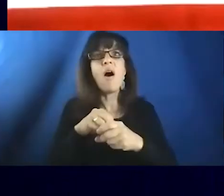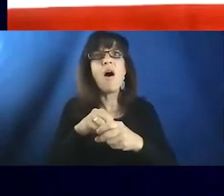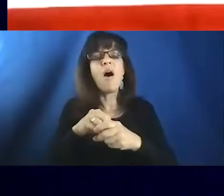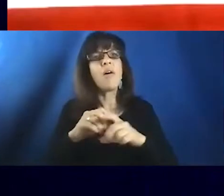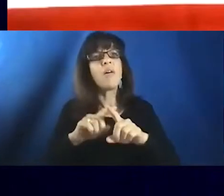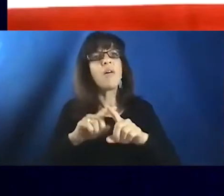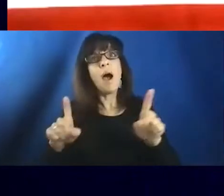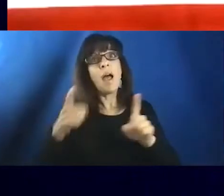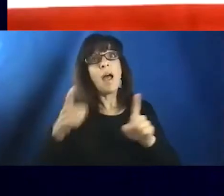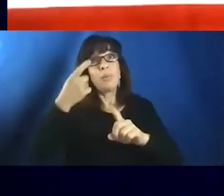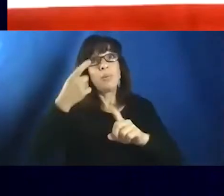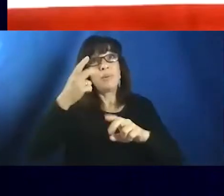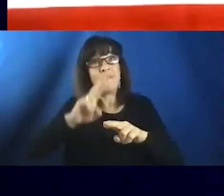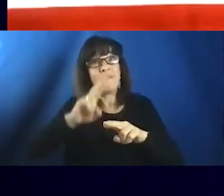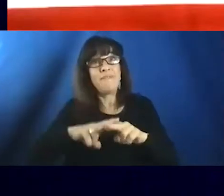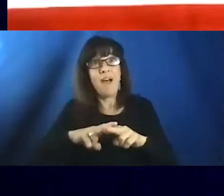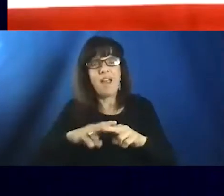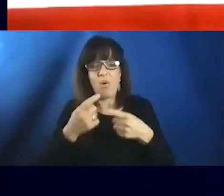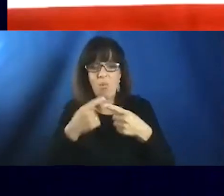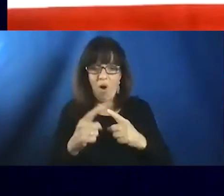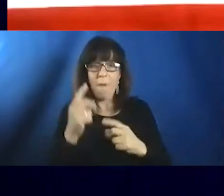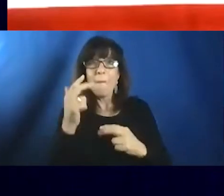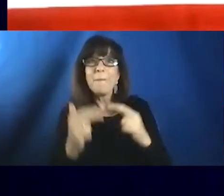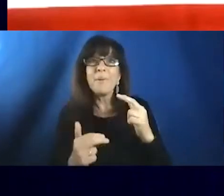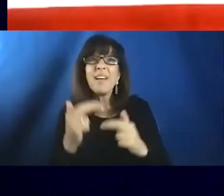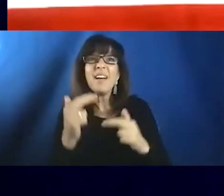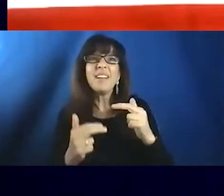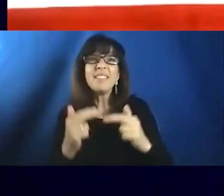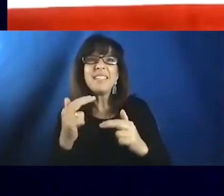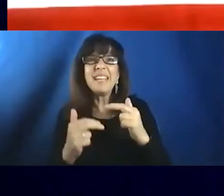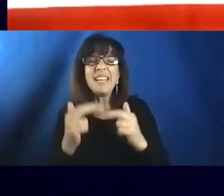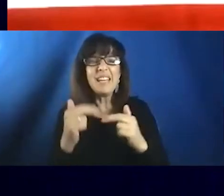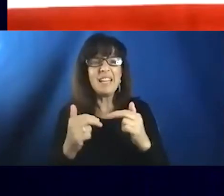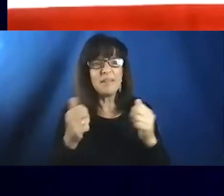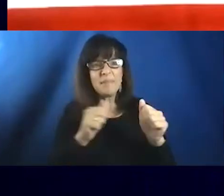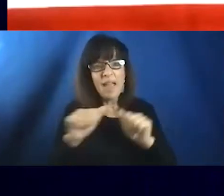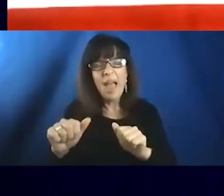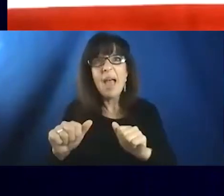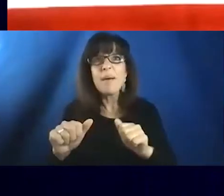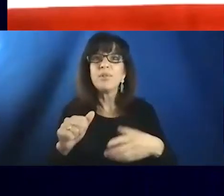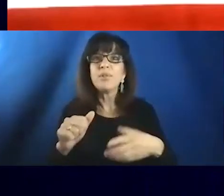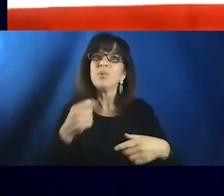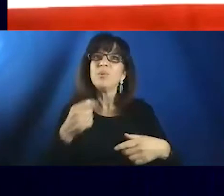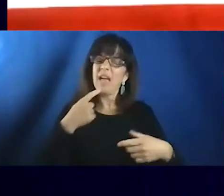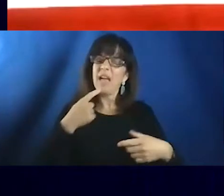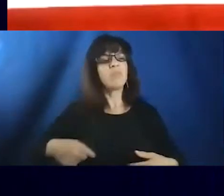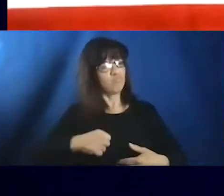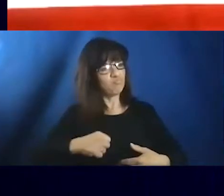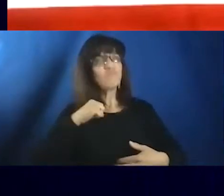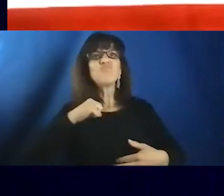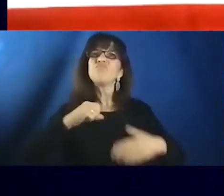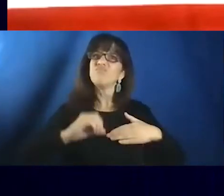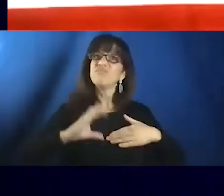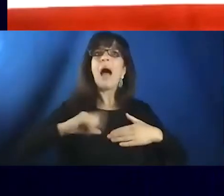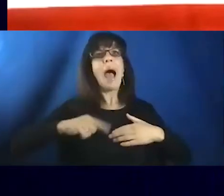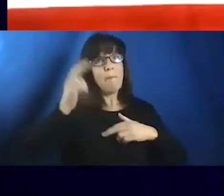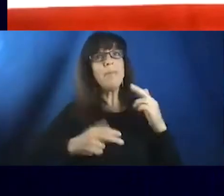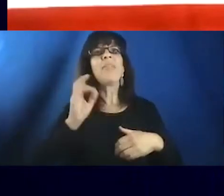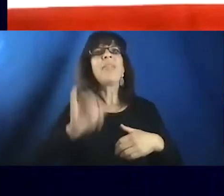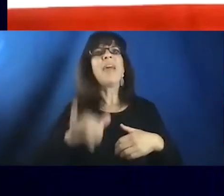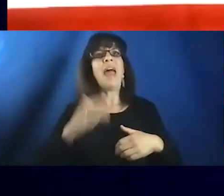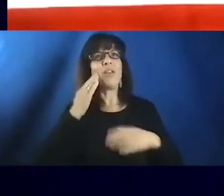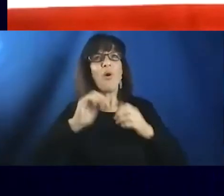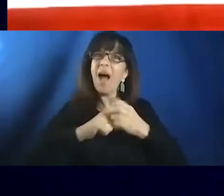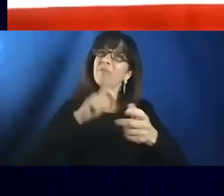learn while we were building it, being able to say, I built that, I know what went into that.